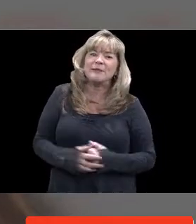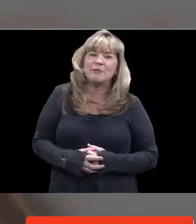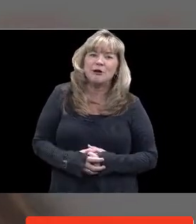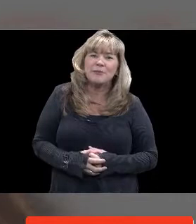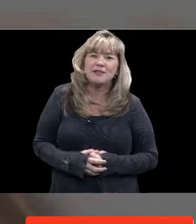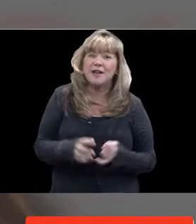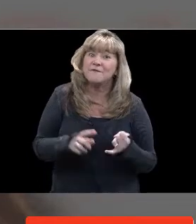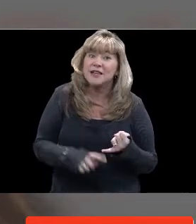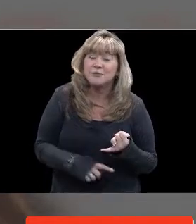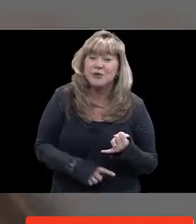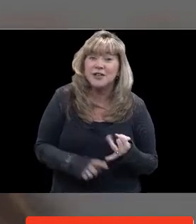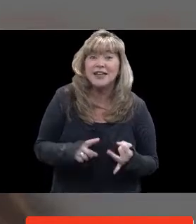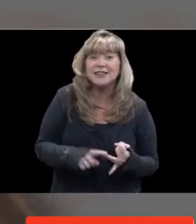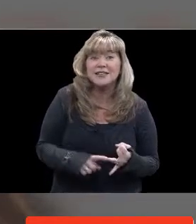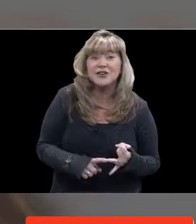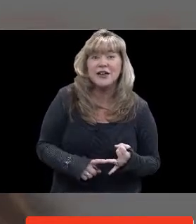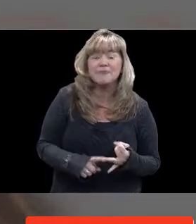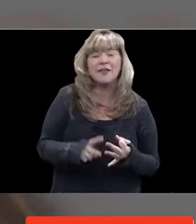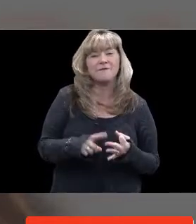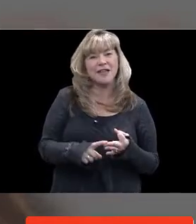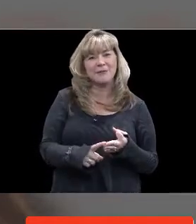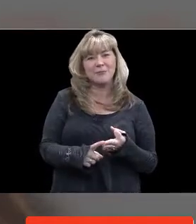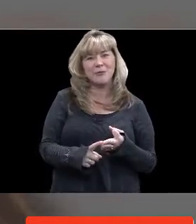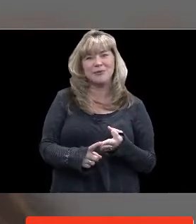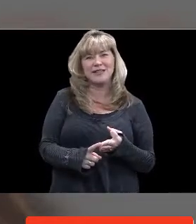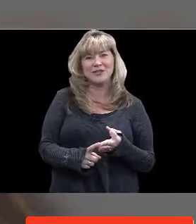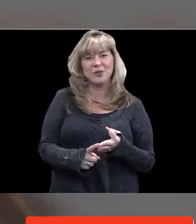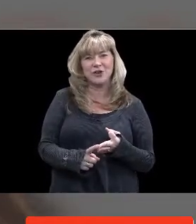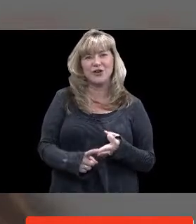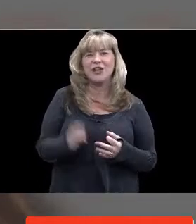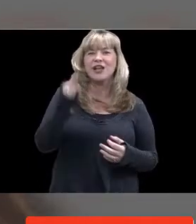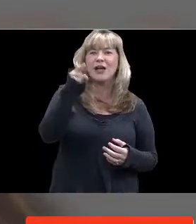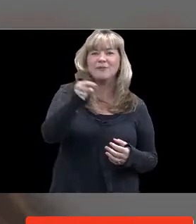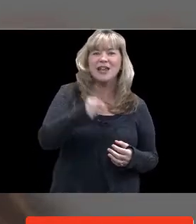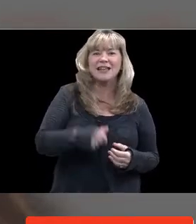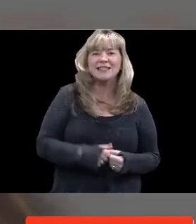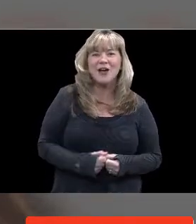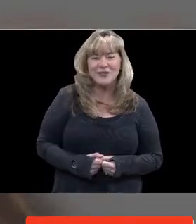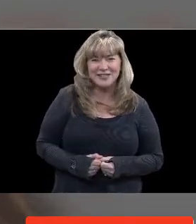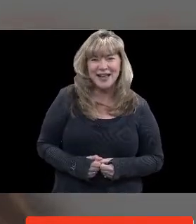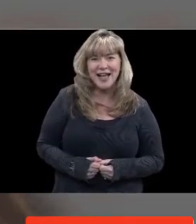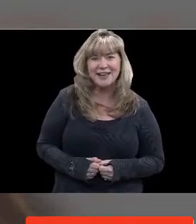find Family with Purpose on Facebook, Instagram, and Family Purpose on Twitter. Come check us out and say hi.